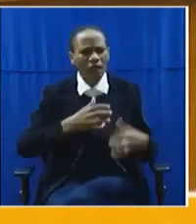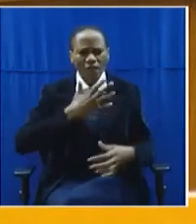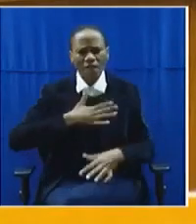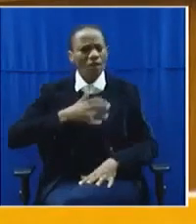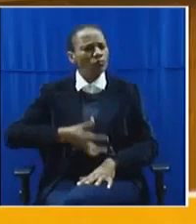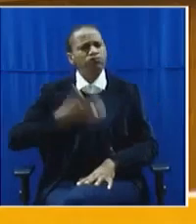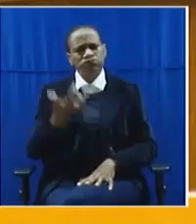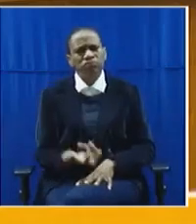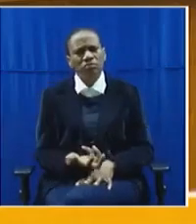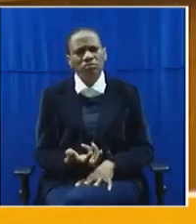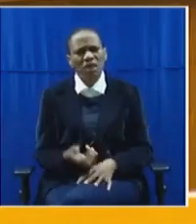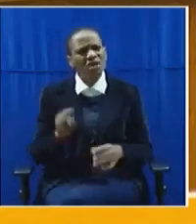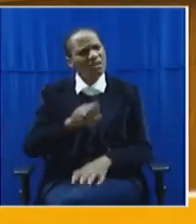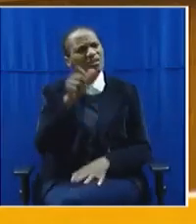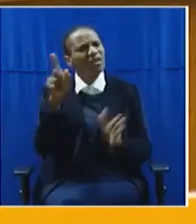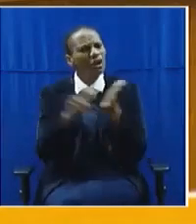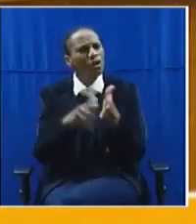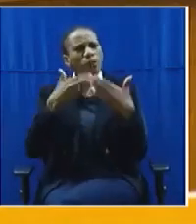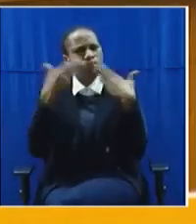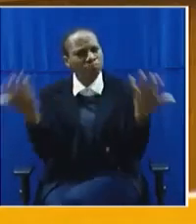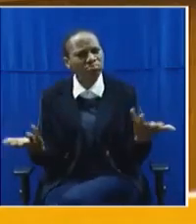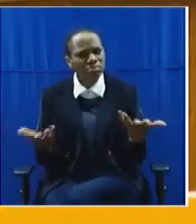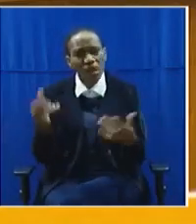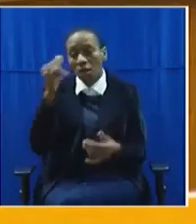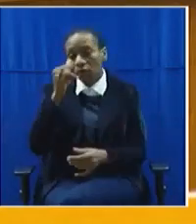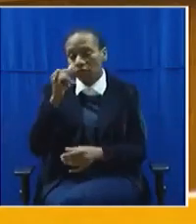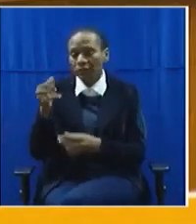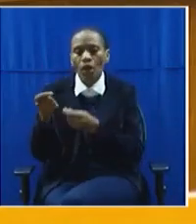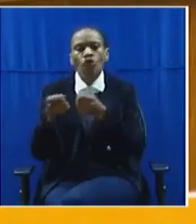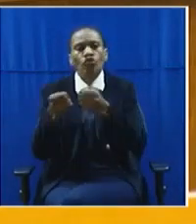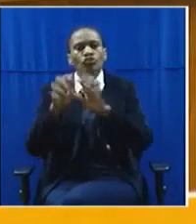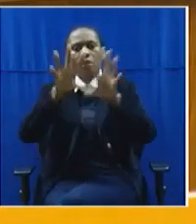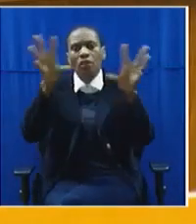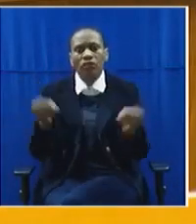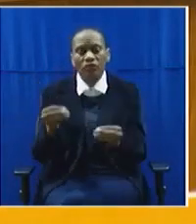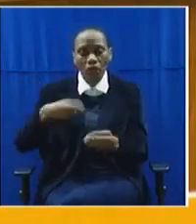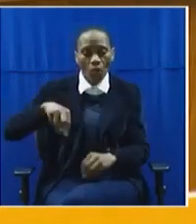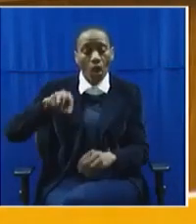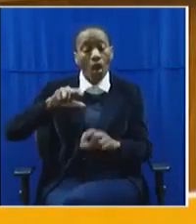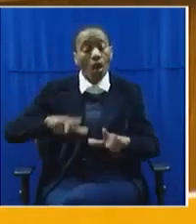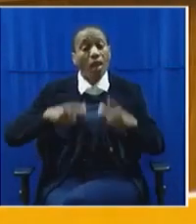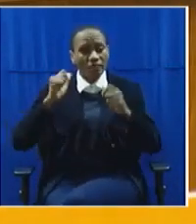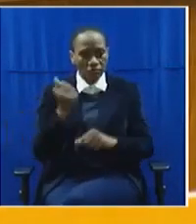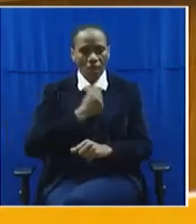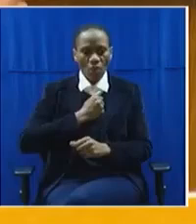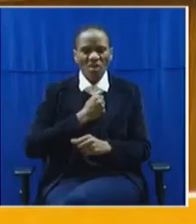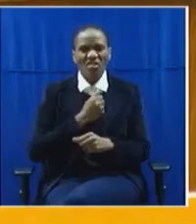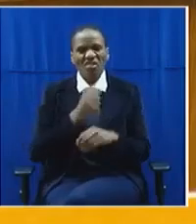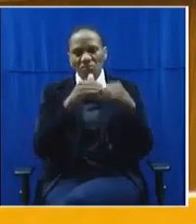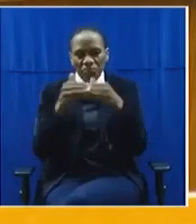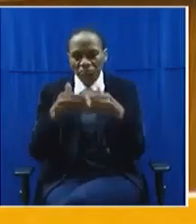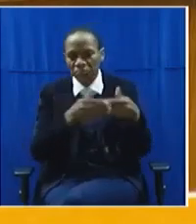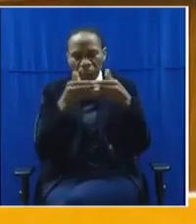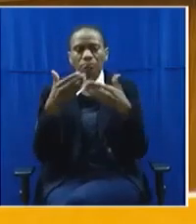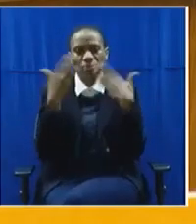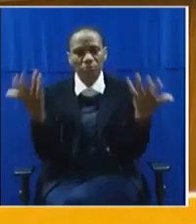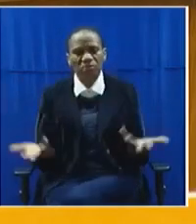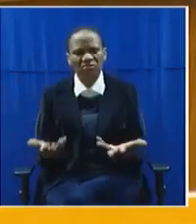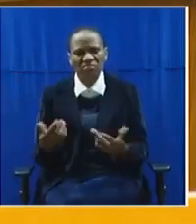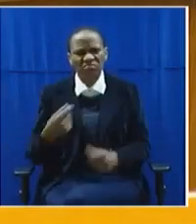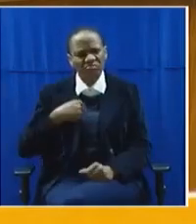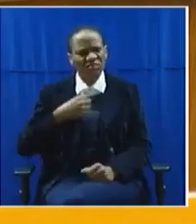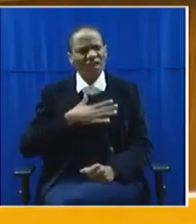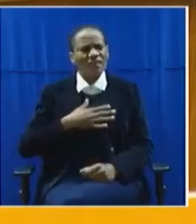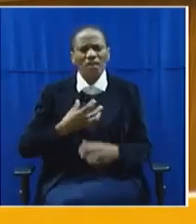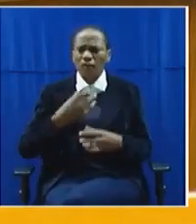we live in a lawless country where criminals are in charge and where our lives mean nothing. I feel despair